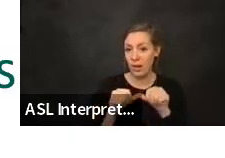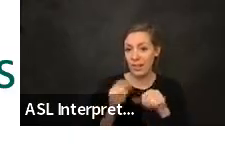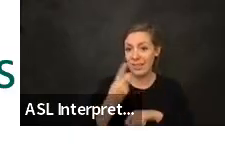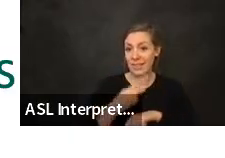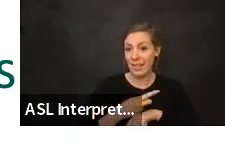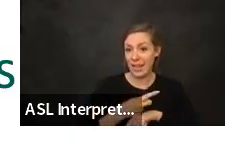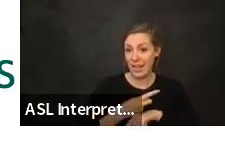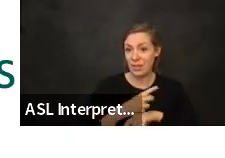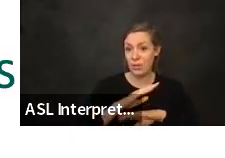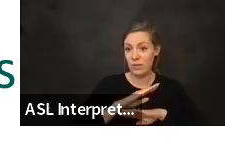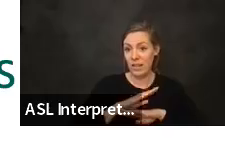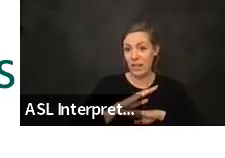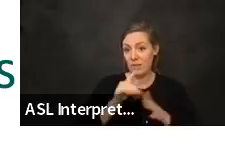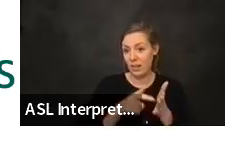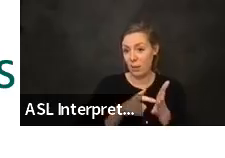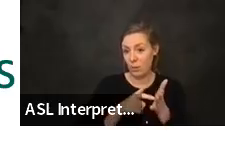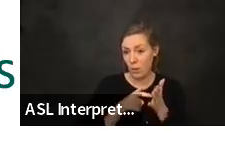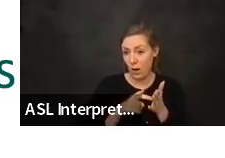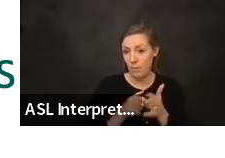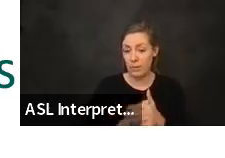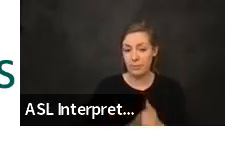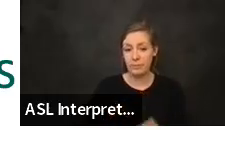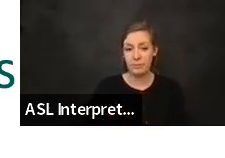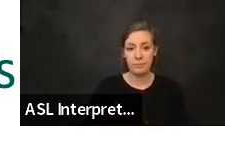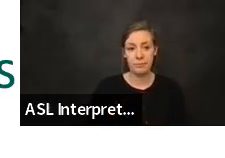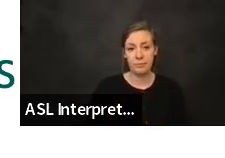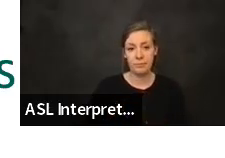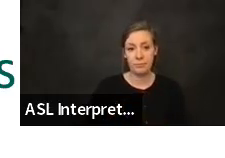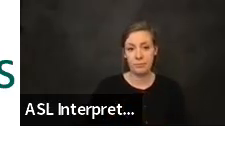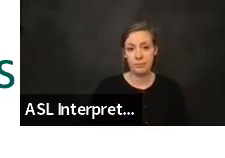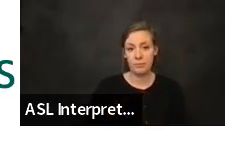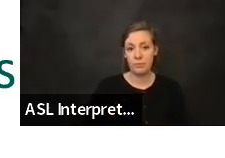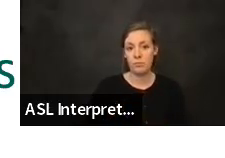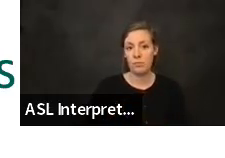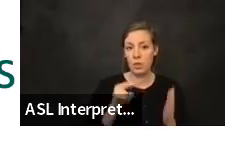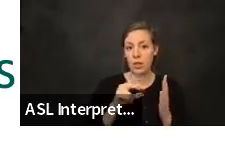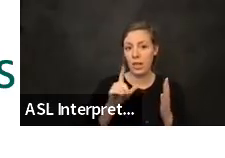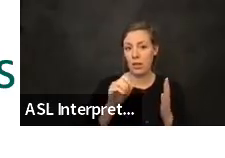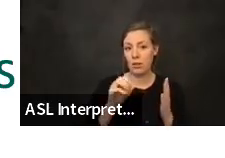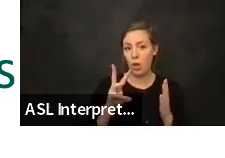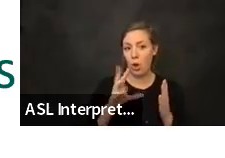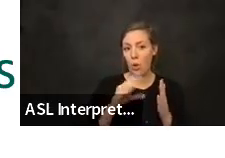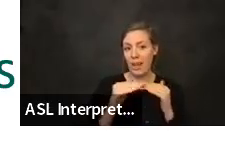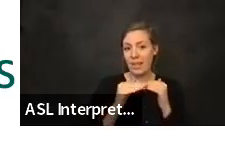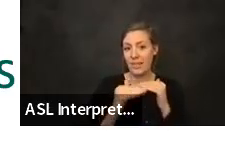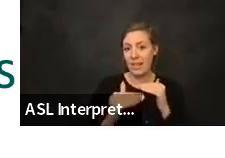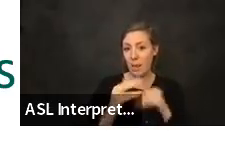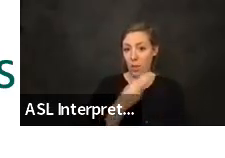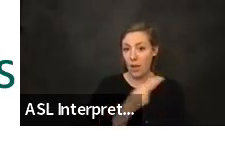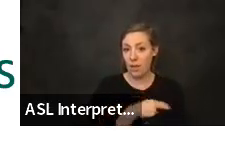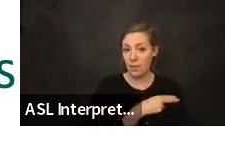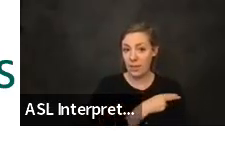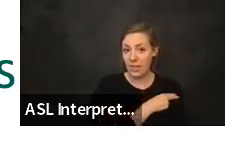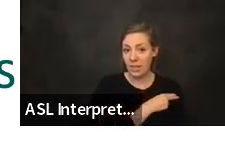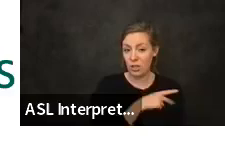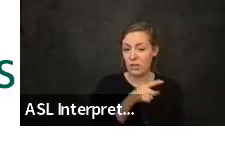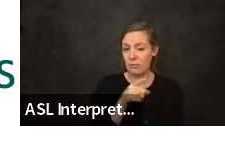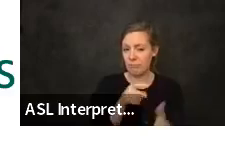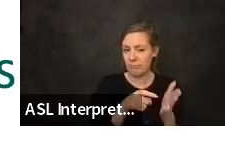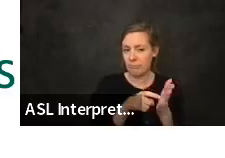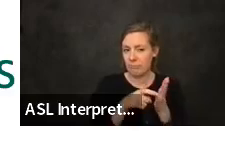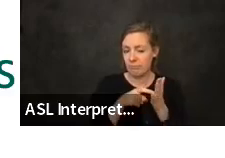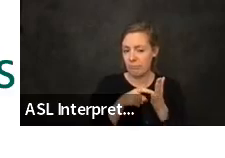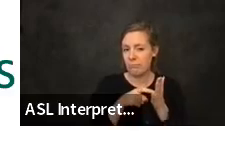meet this criteria. Looking at low and stable hospitalizations, this criteria